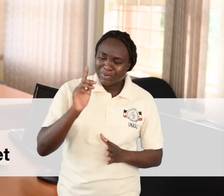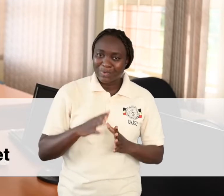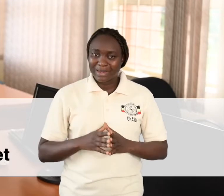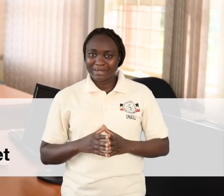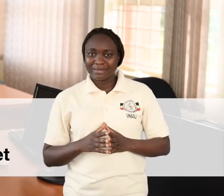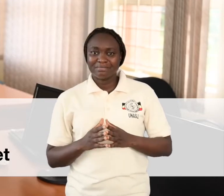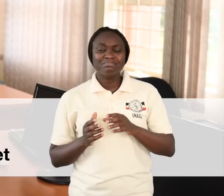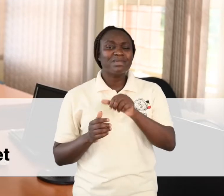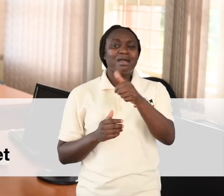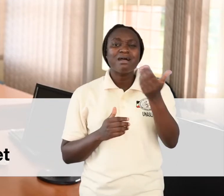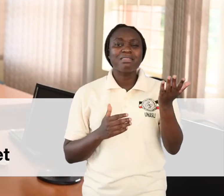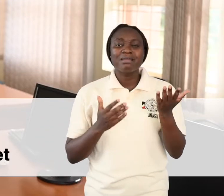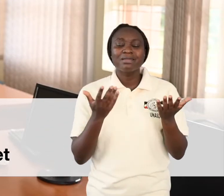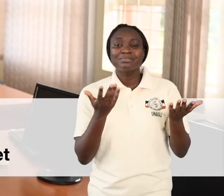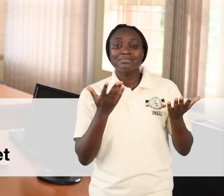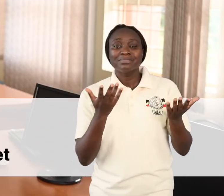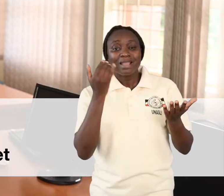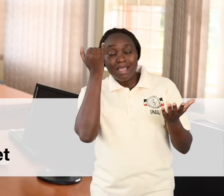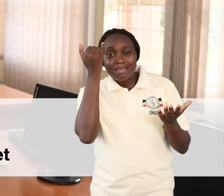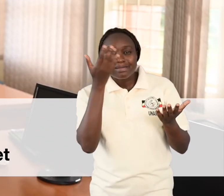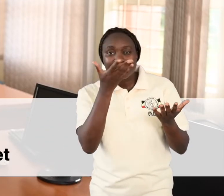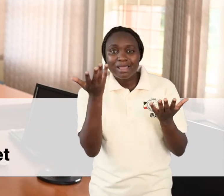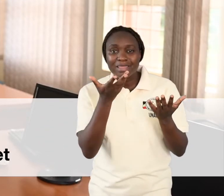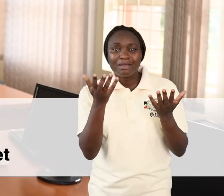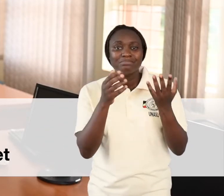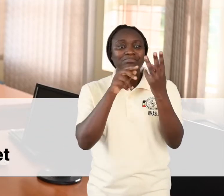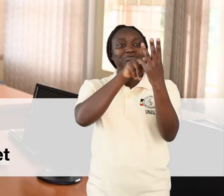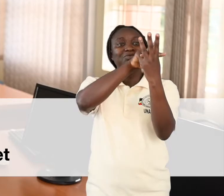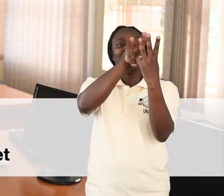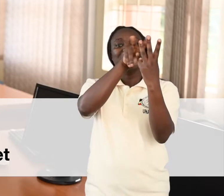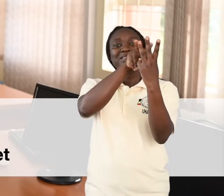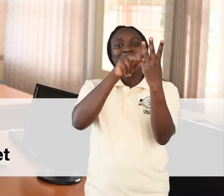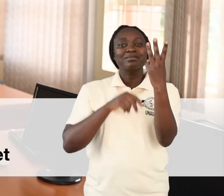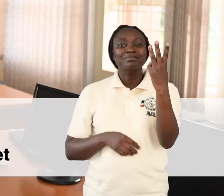Which other subset can you form?